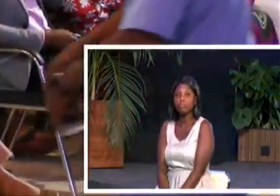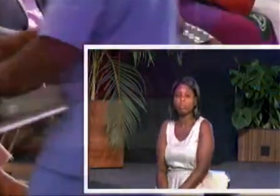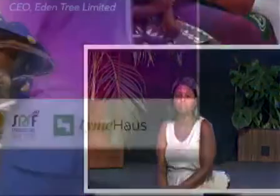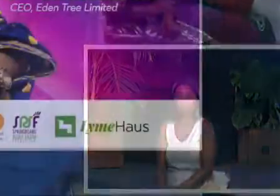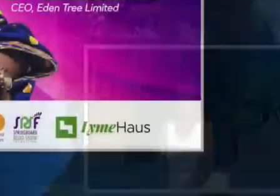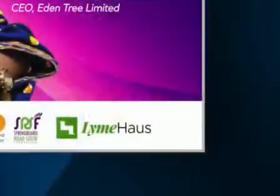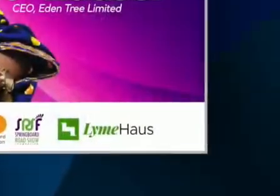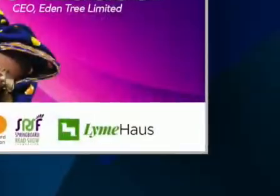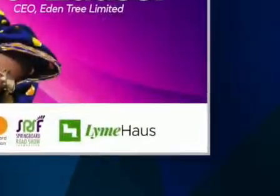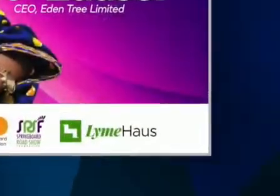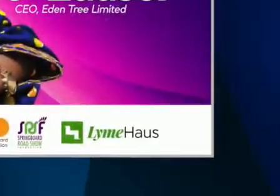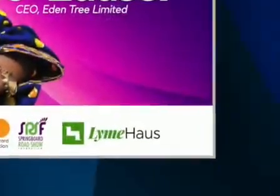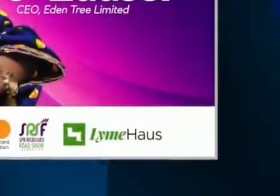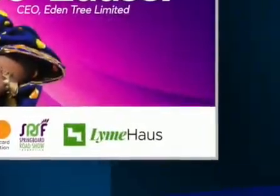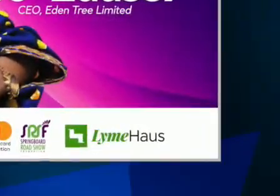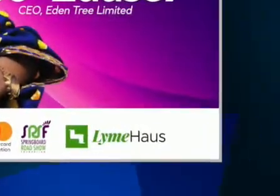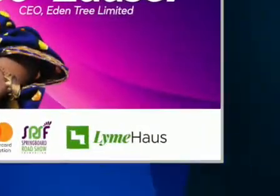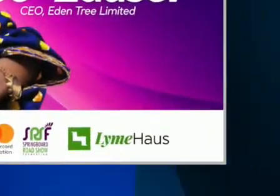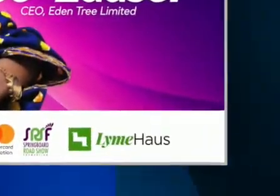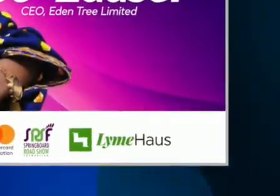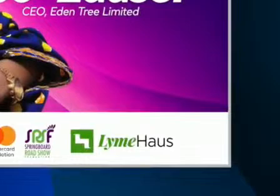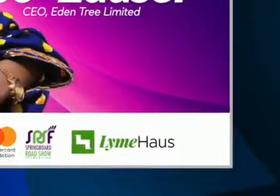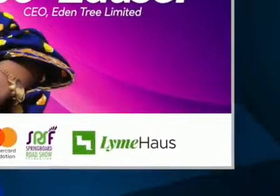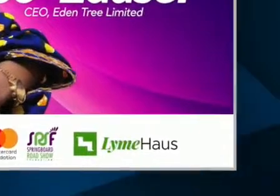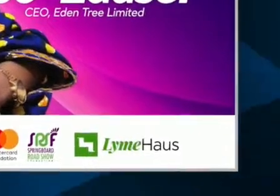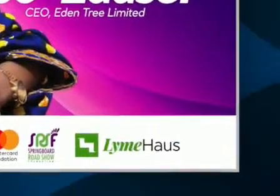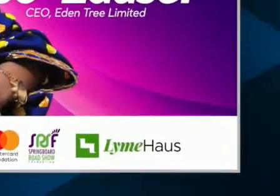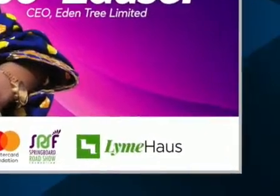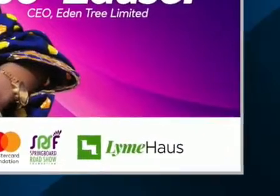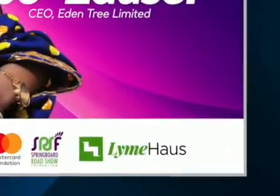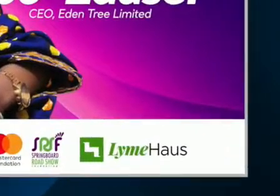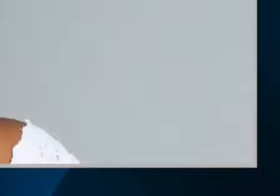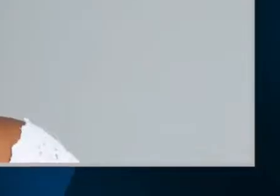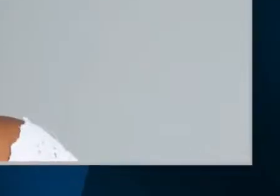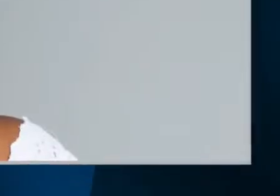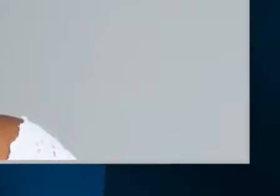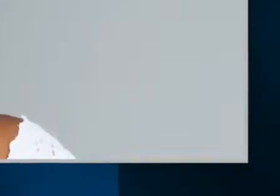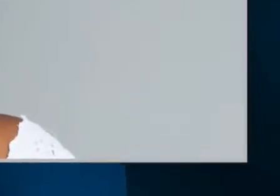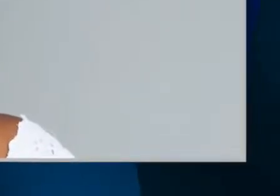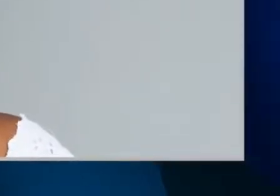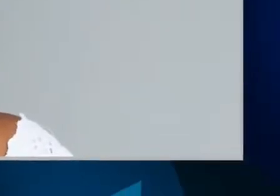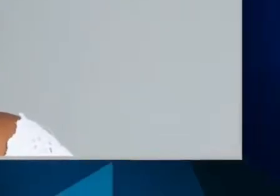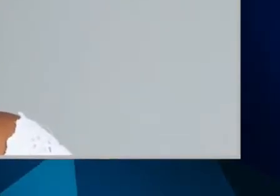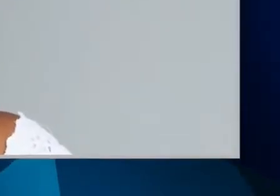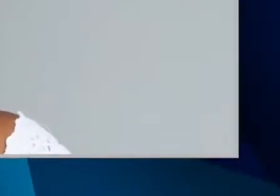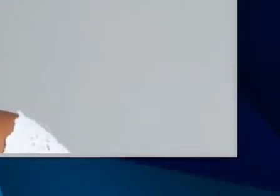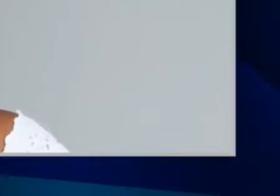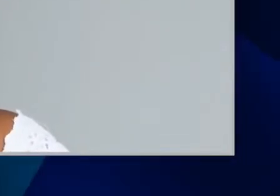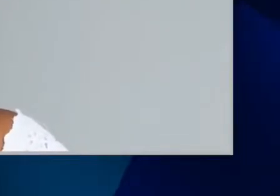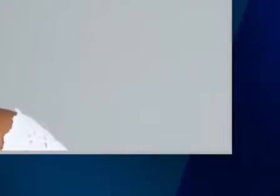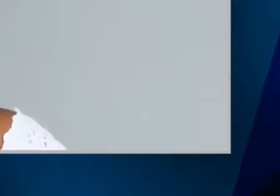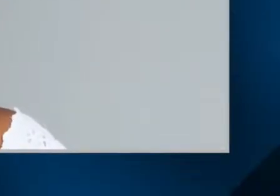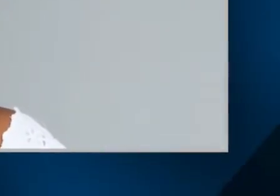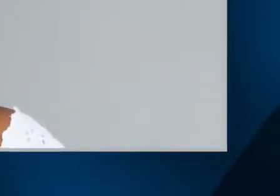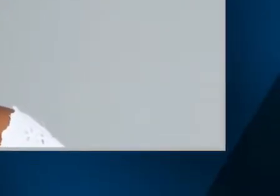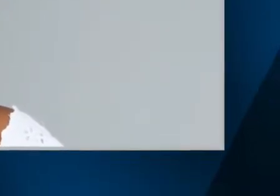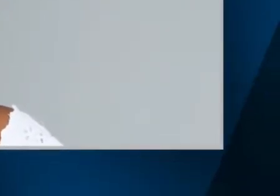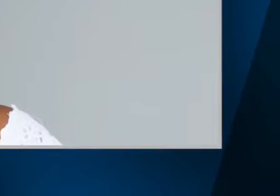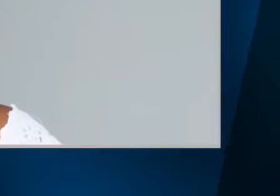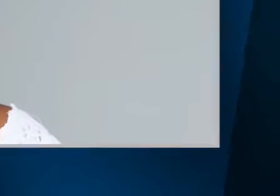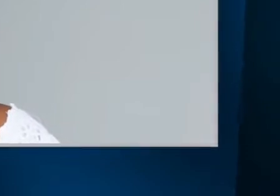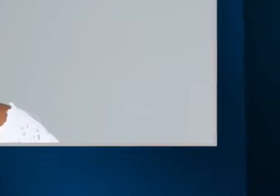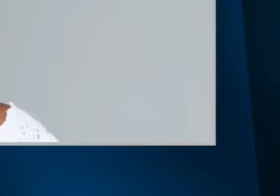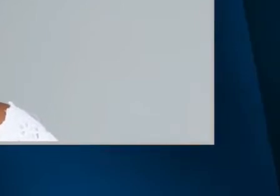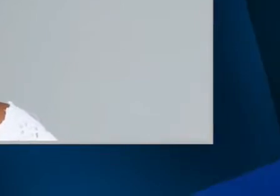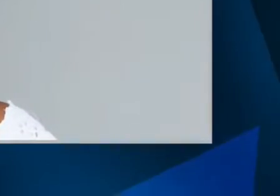Catherine Krobo Edusei. Catherine Krobo Edusei calls herself a farmer with a sense of pride. 26 years ago, she left the